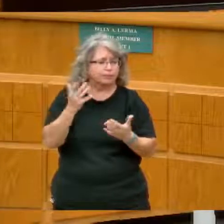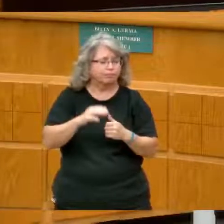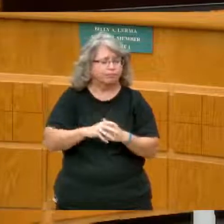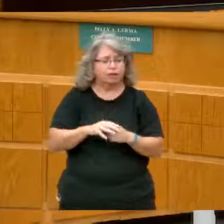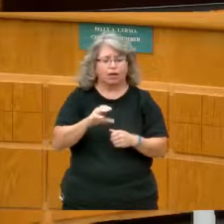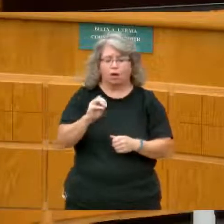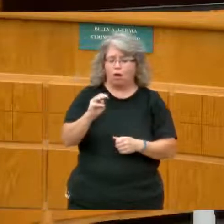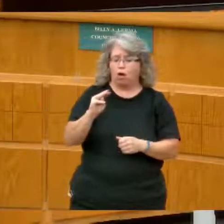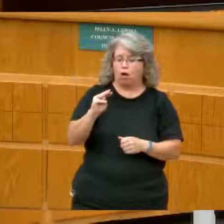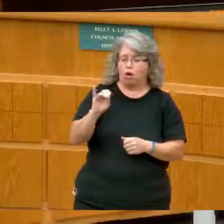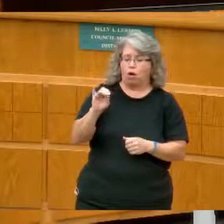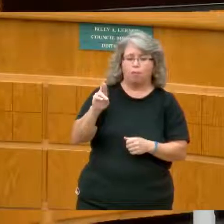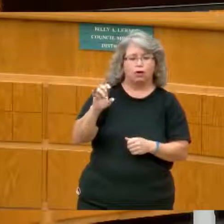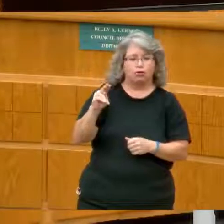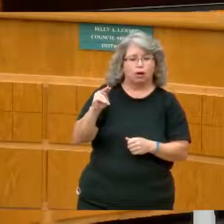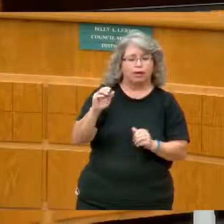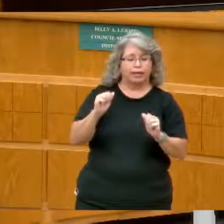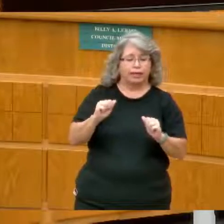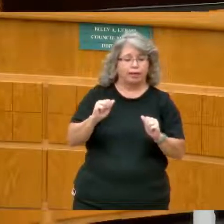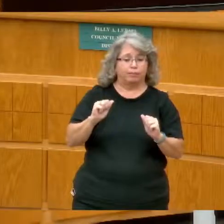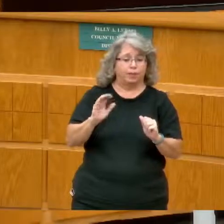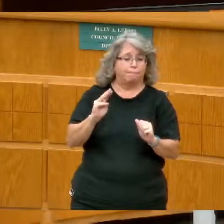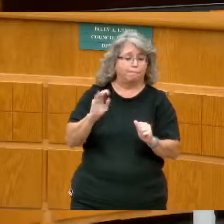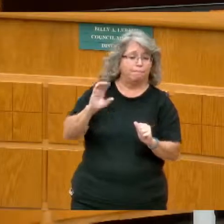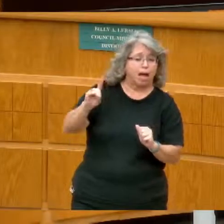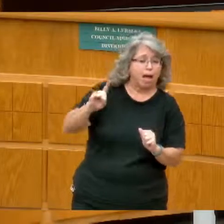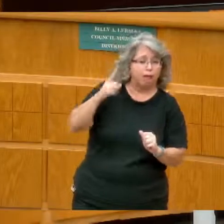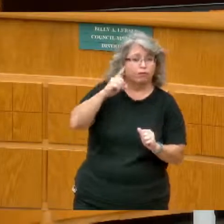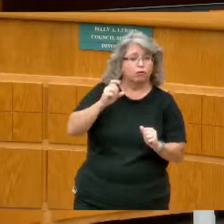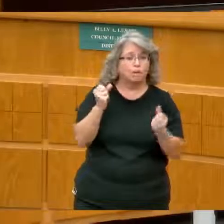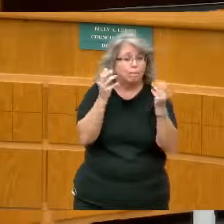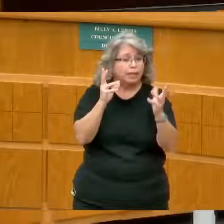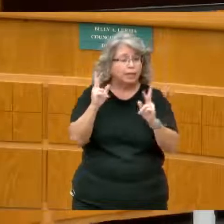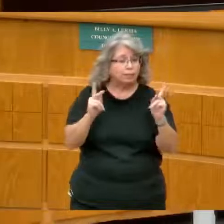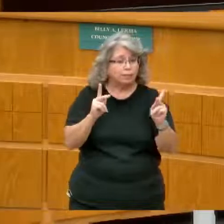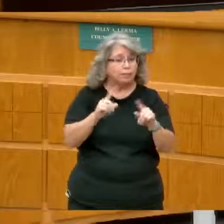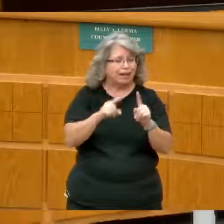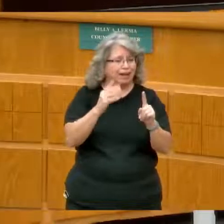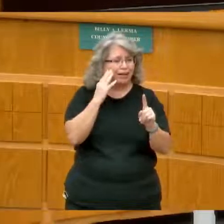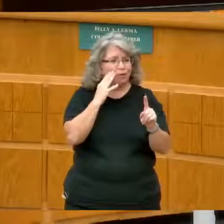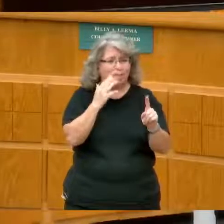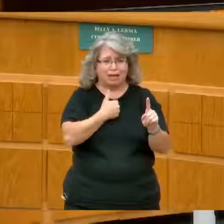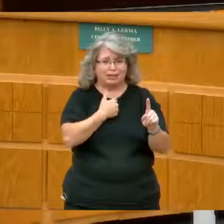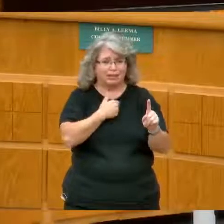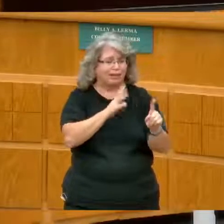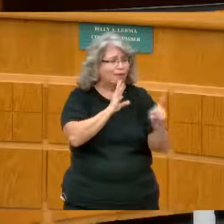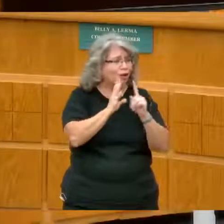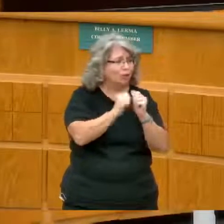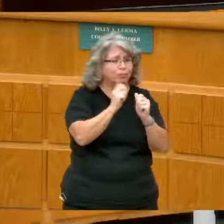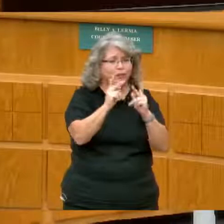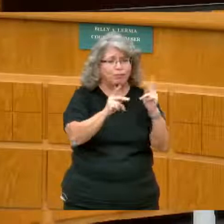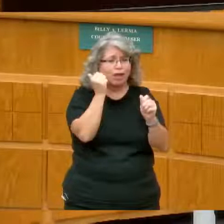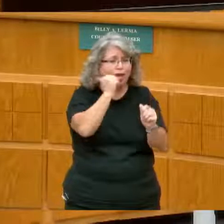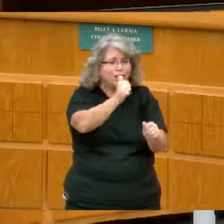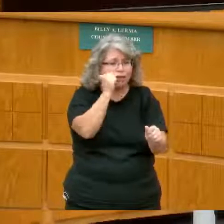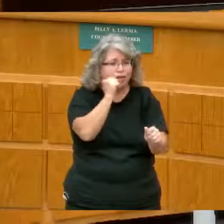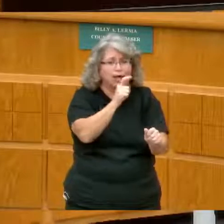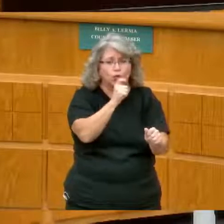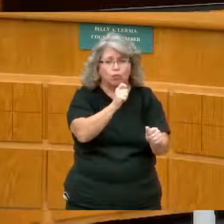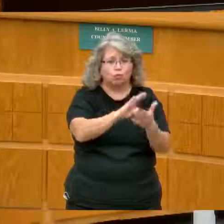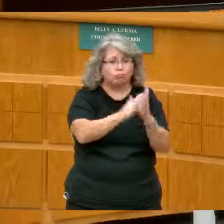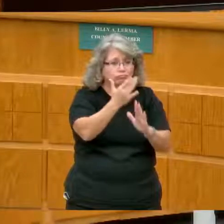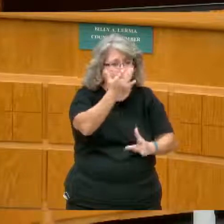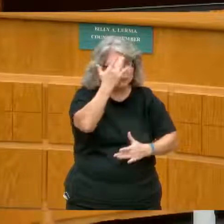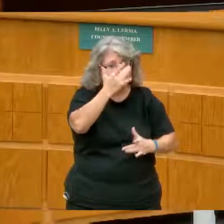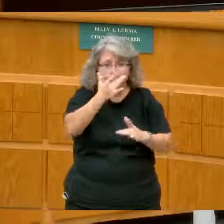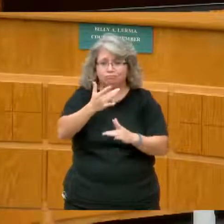personally, by talking to so many affected folks every day, that there are some that do experience those tougher, more